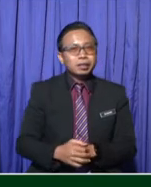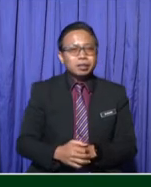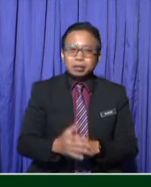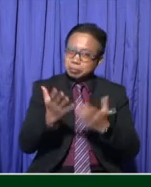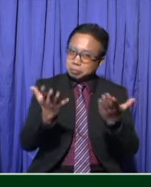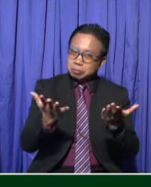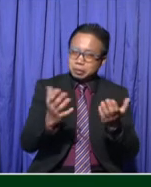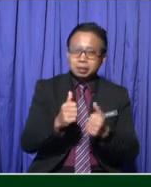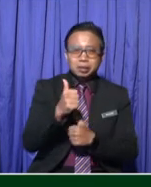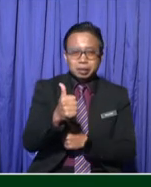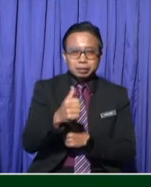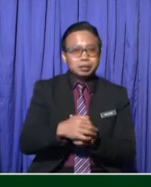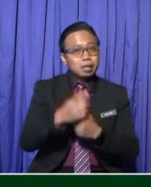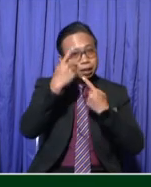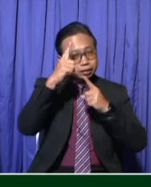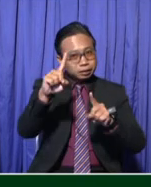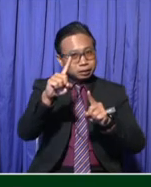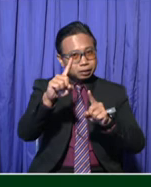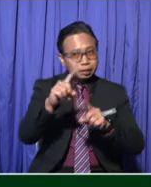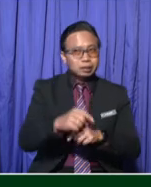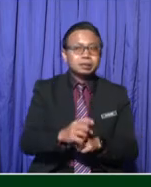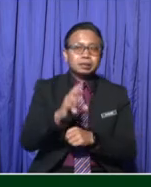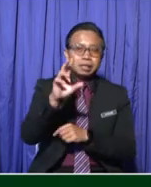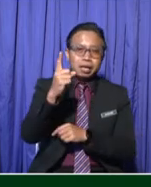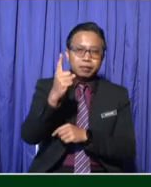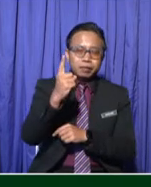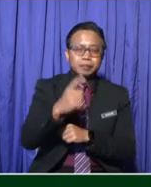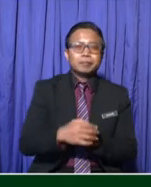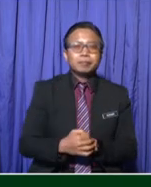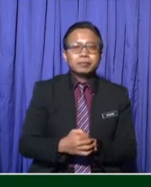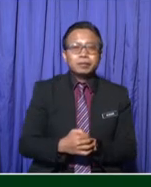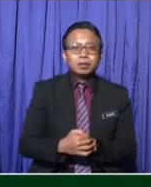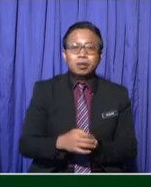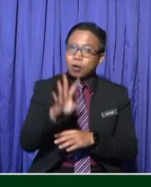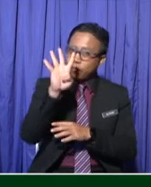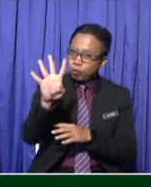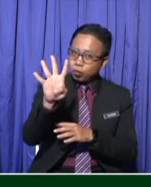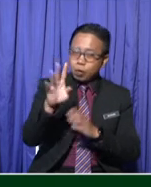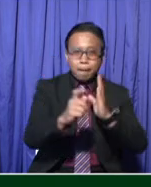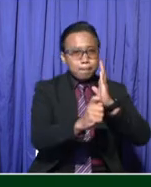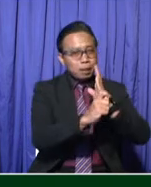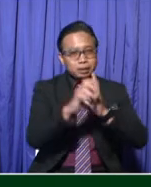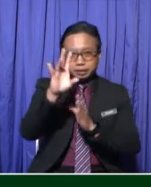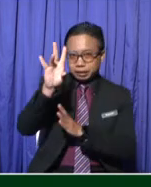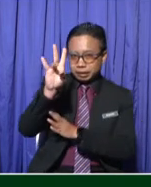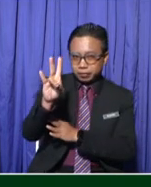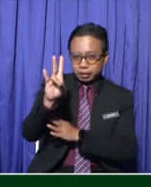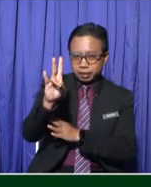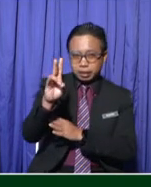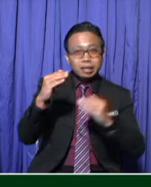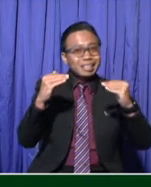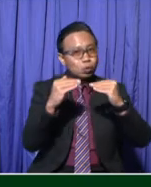go. The answer is 11. So, 4 plus 7